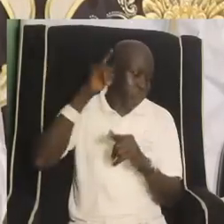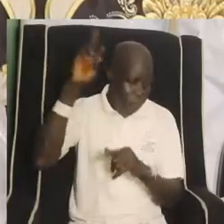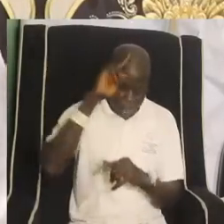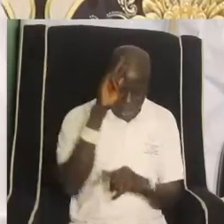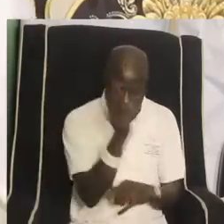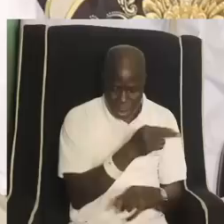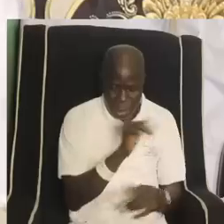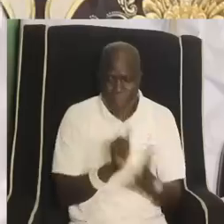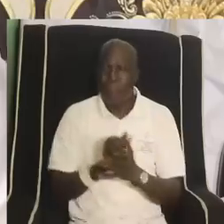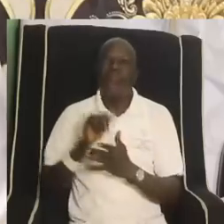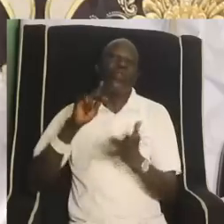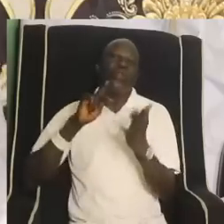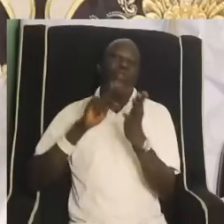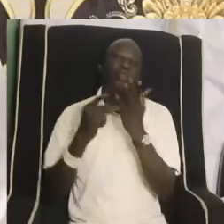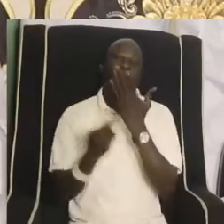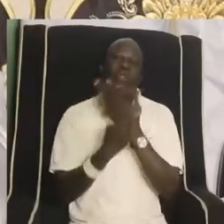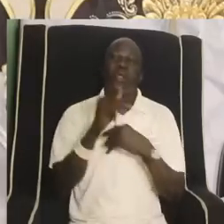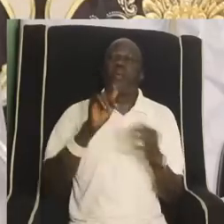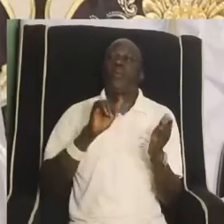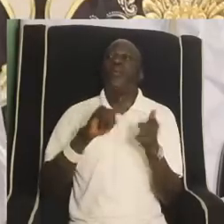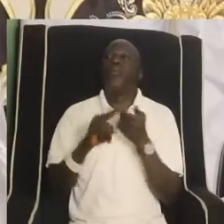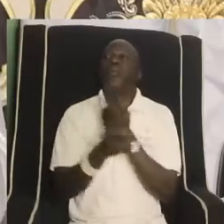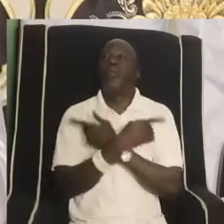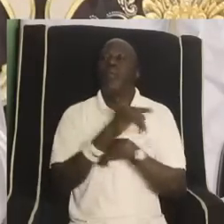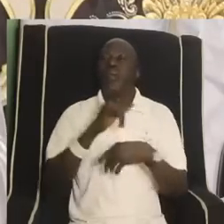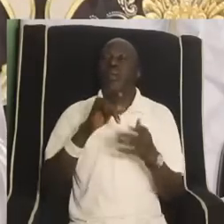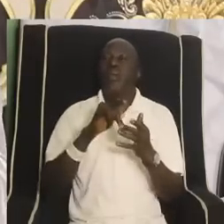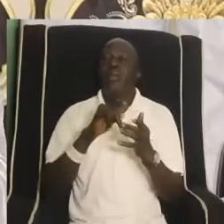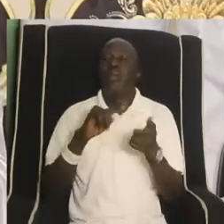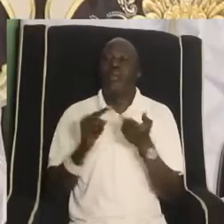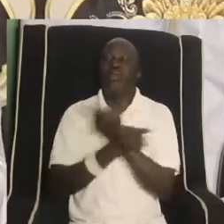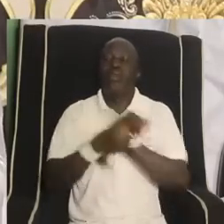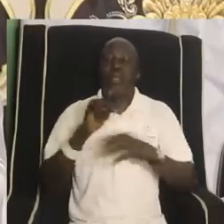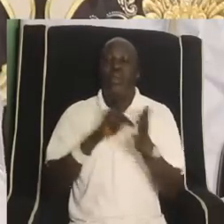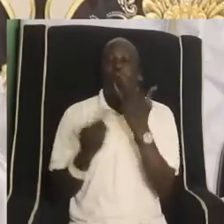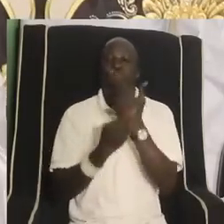Listen to me, sir. Program today. Today's program.